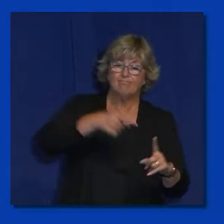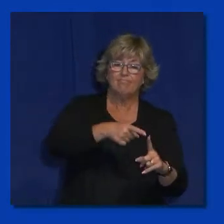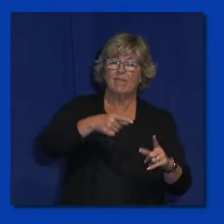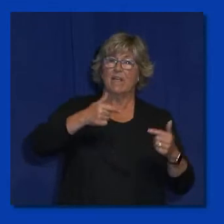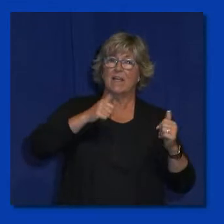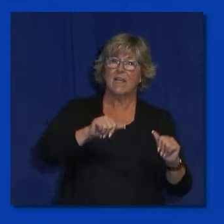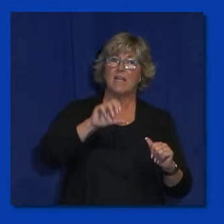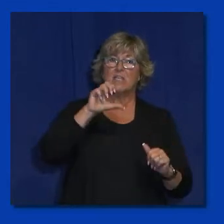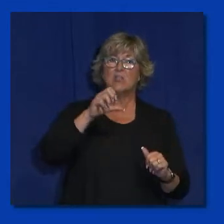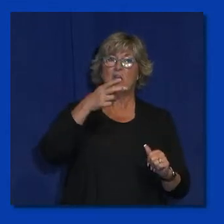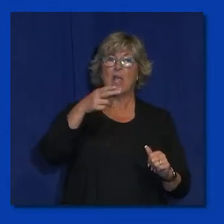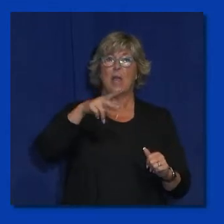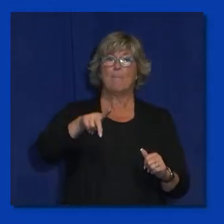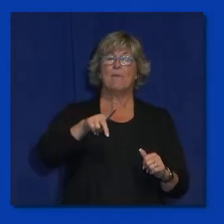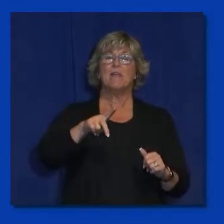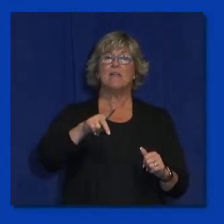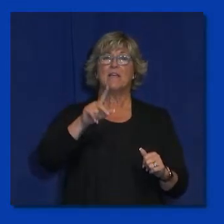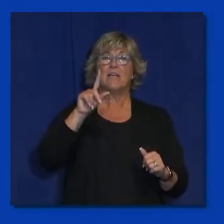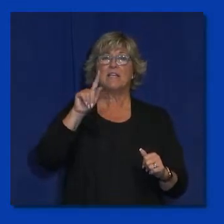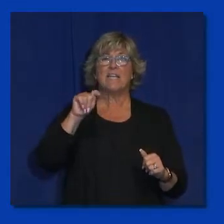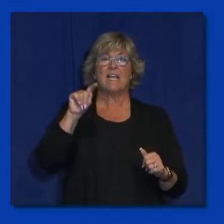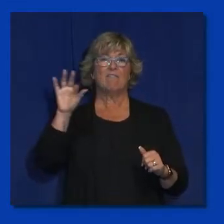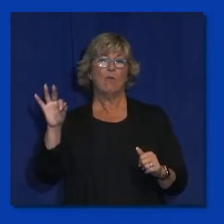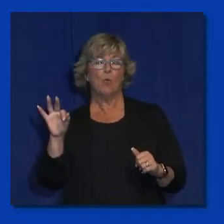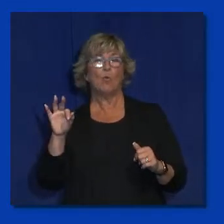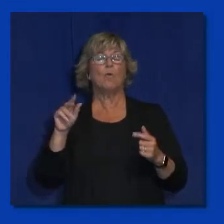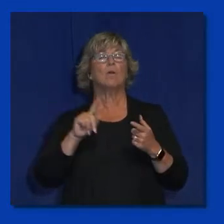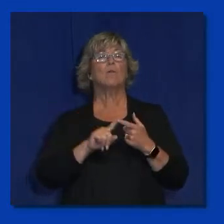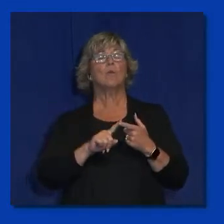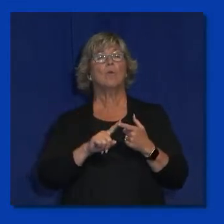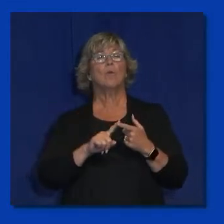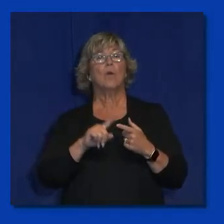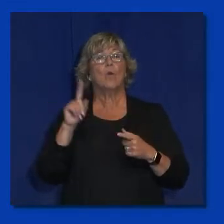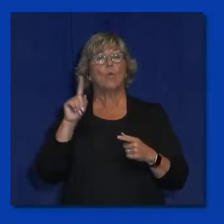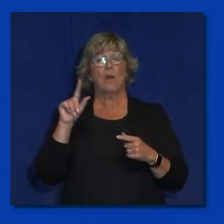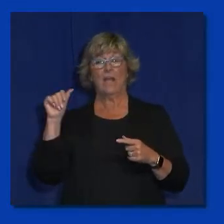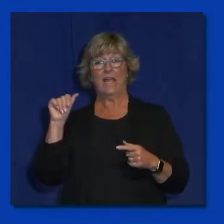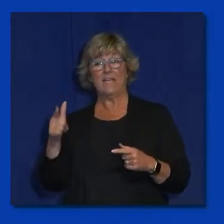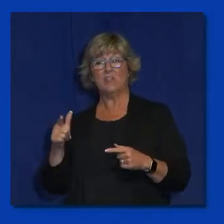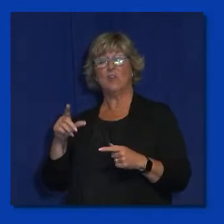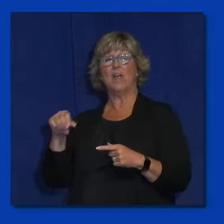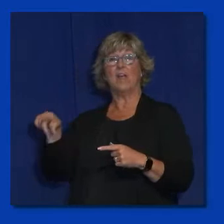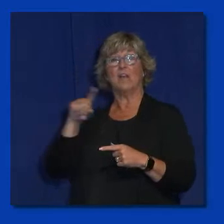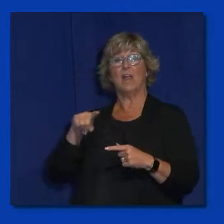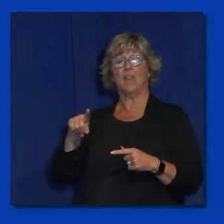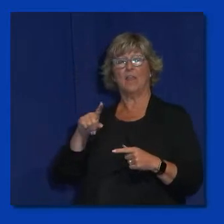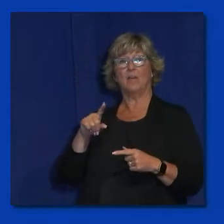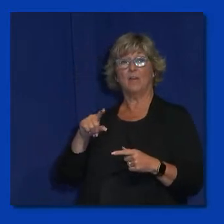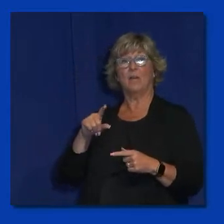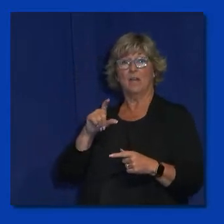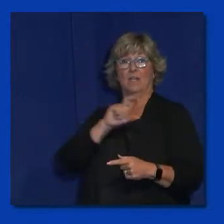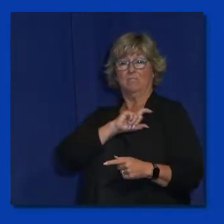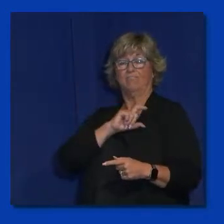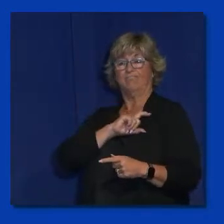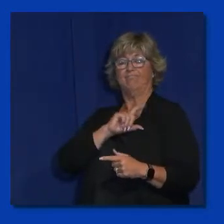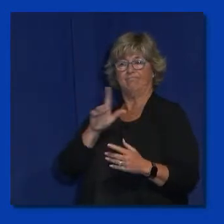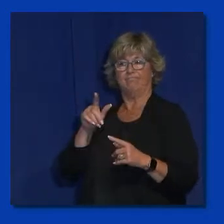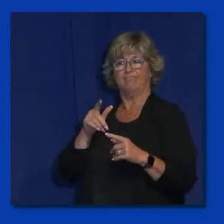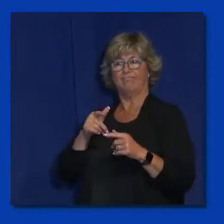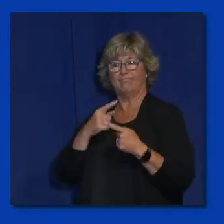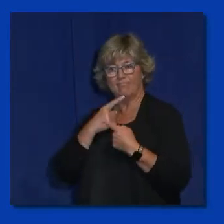efforts of the CHP task forces, where the Attorney General and other local law enforcement announced